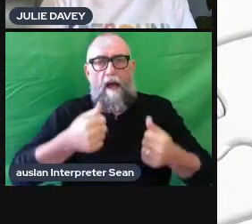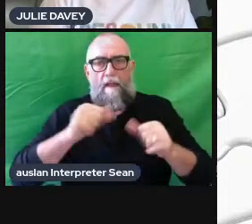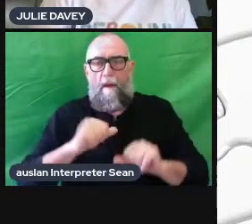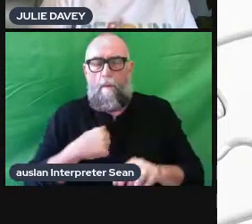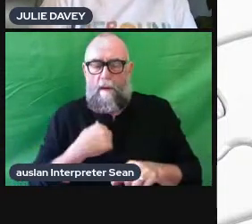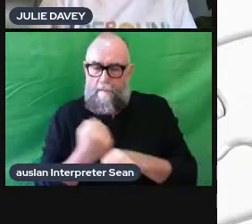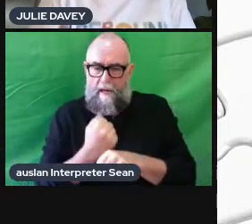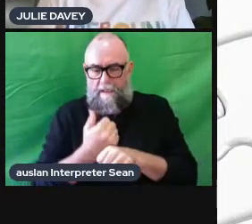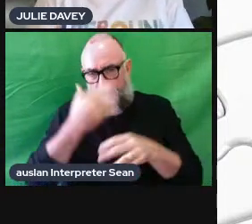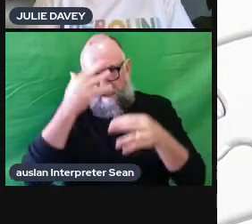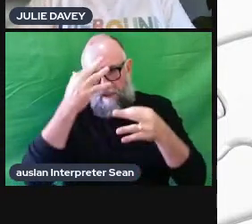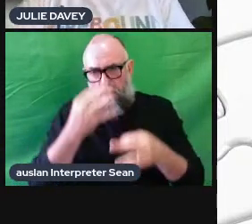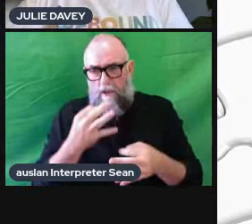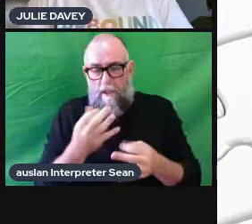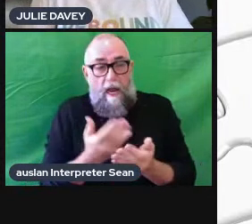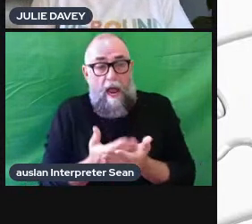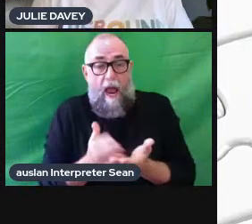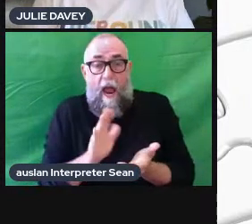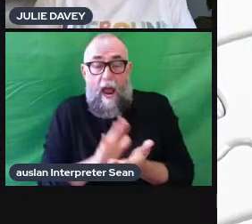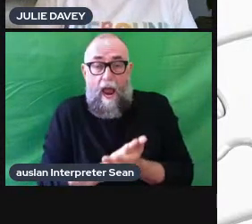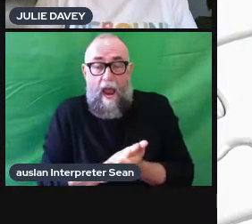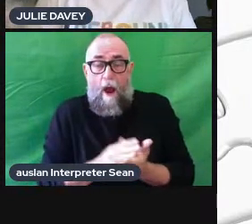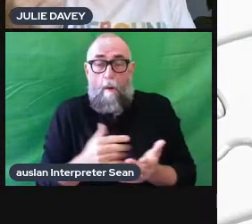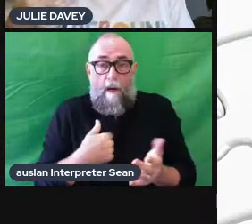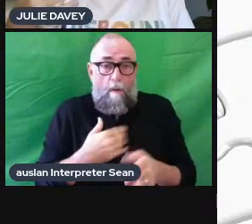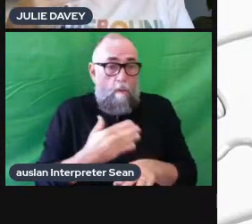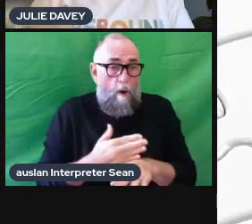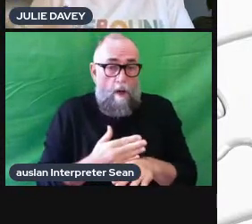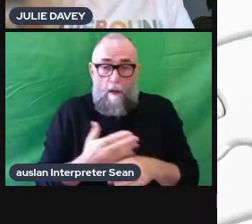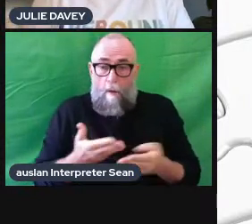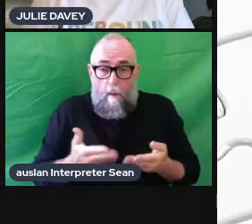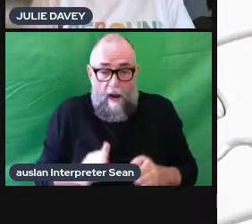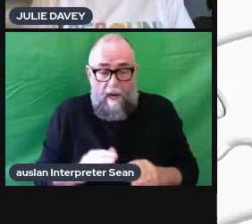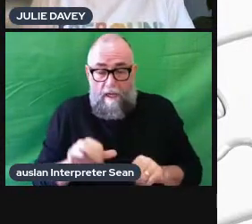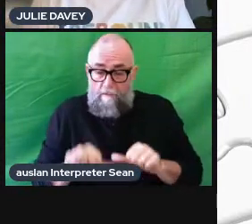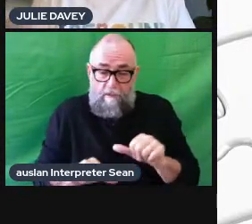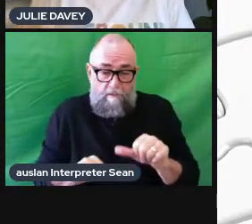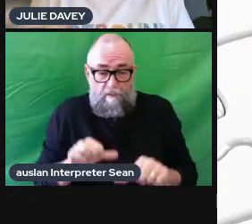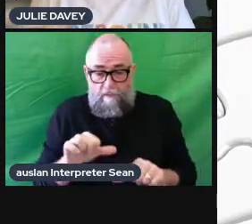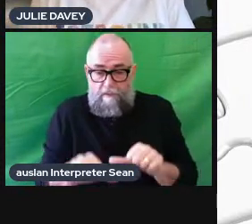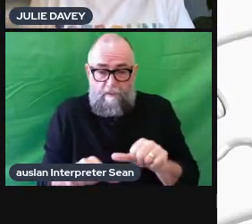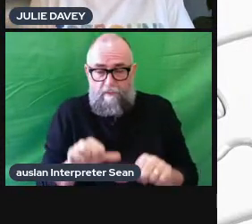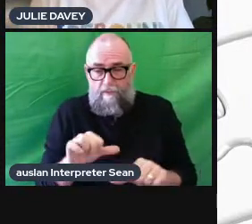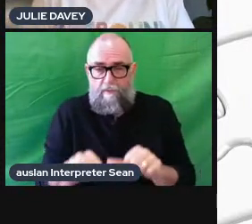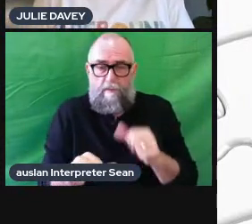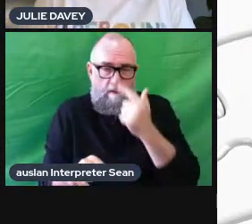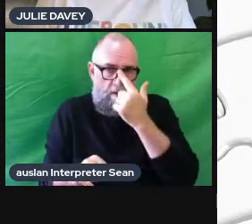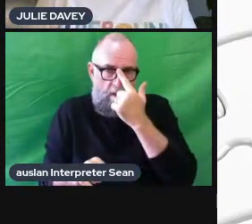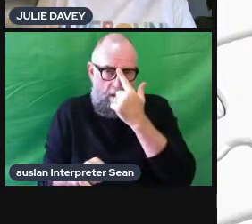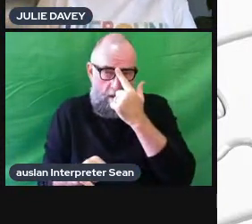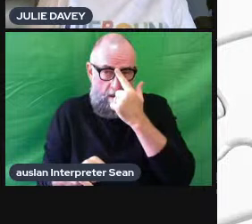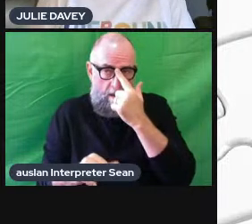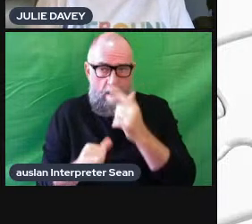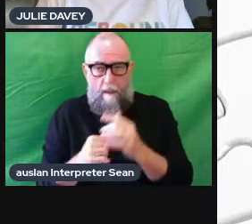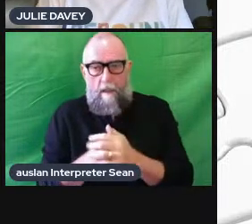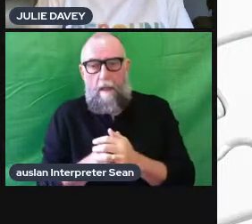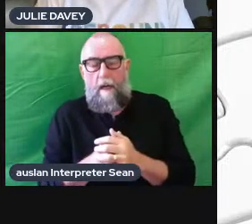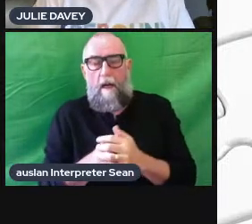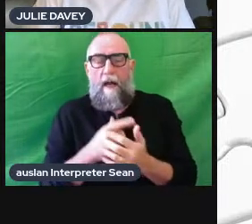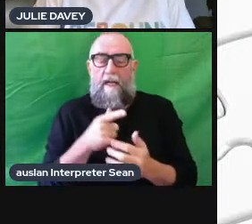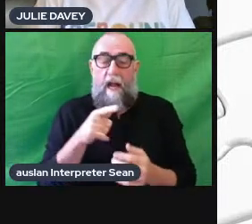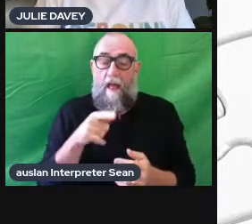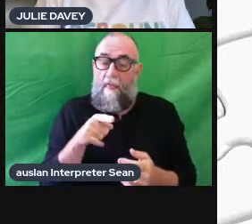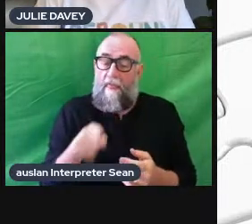just the researchers saying to the consumers, we're going to bring you in for X number of focus groups or so